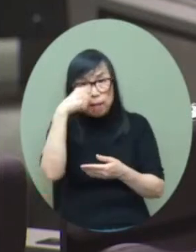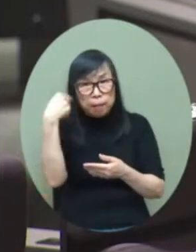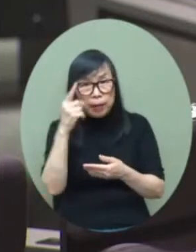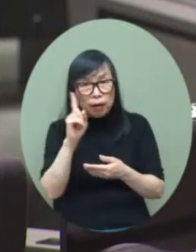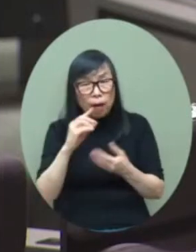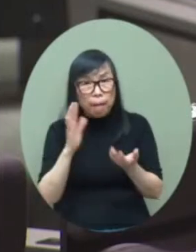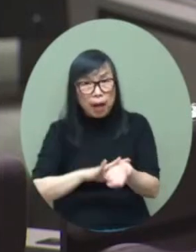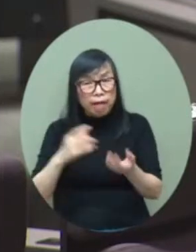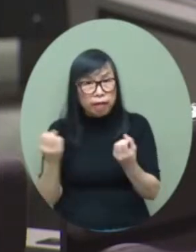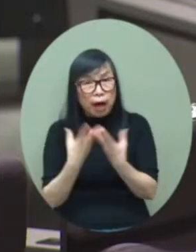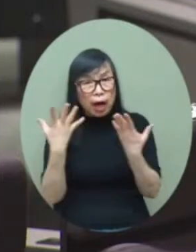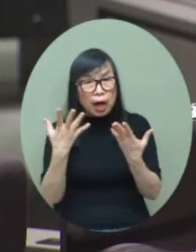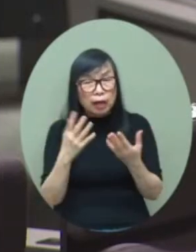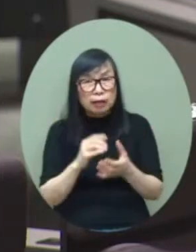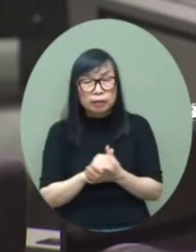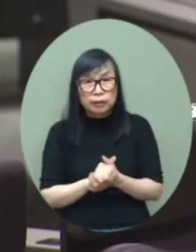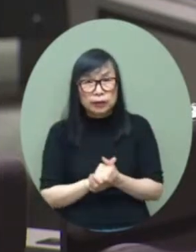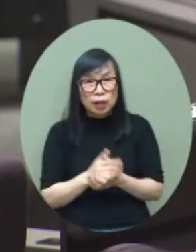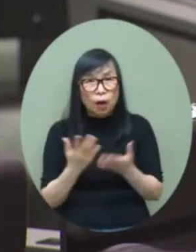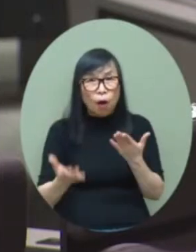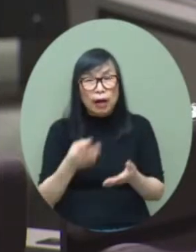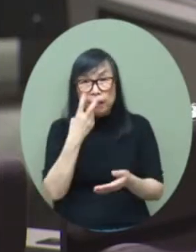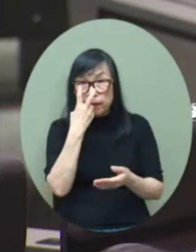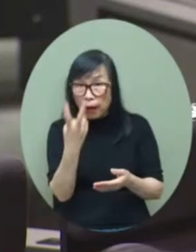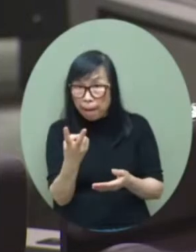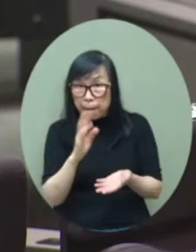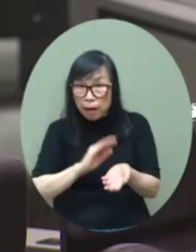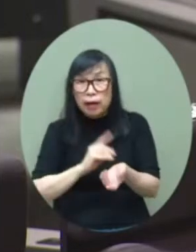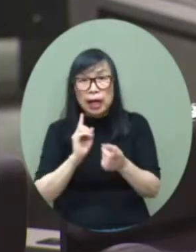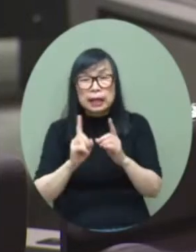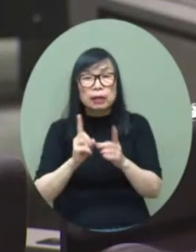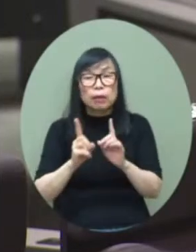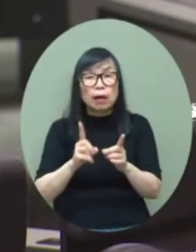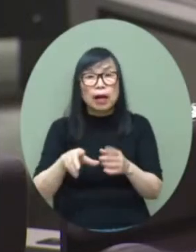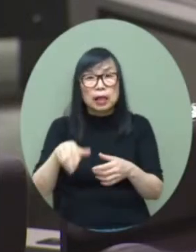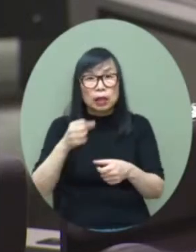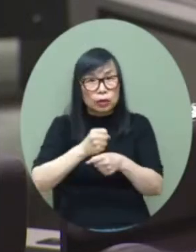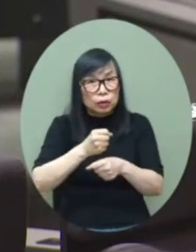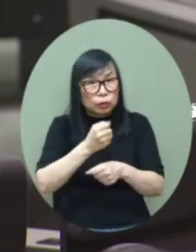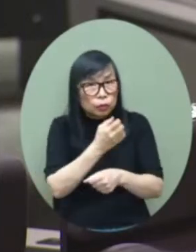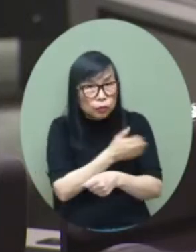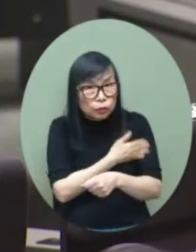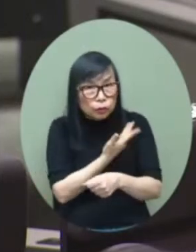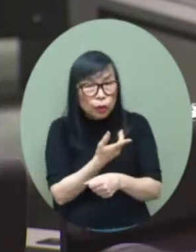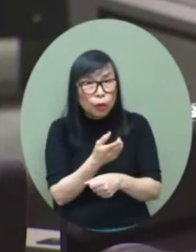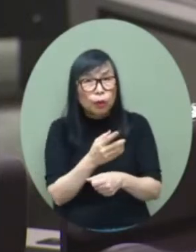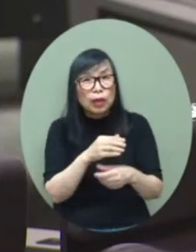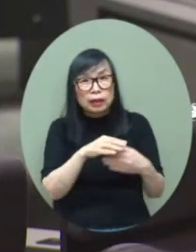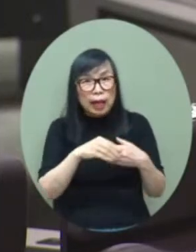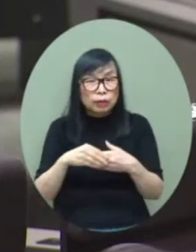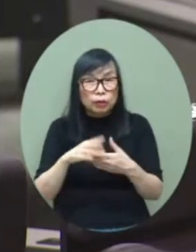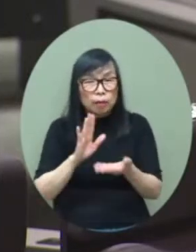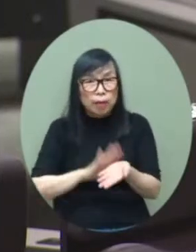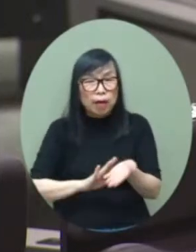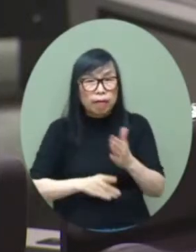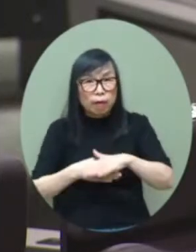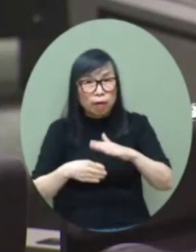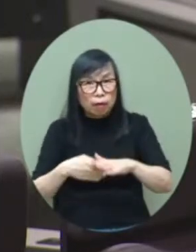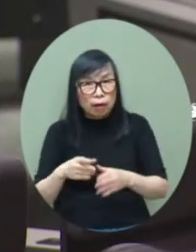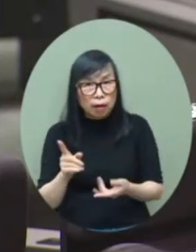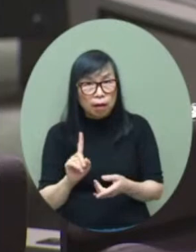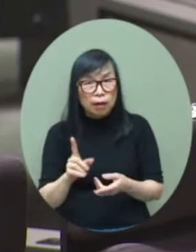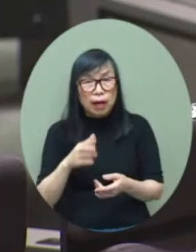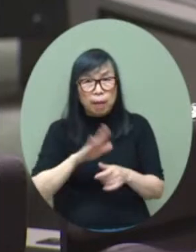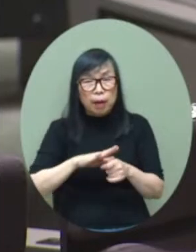die of or die with COVID? Who got infected first? Was it the staff